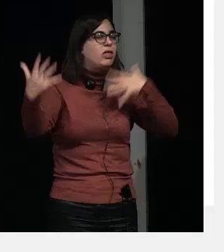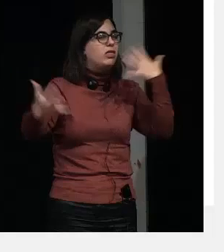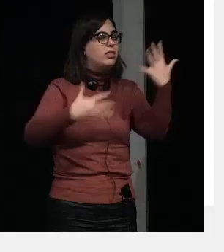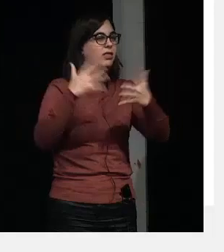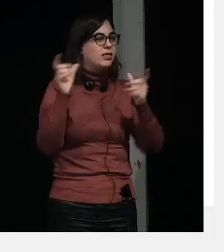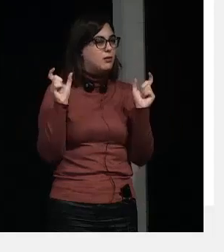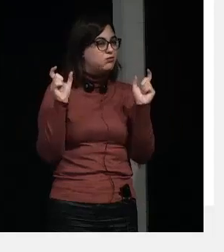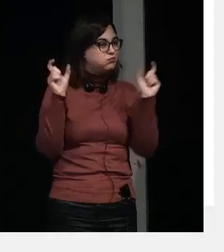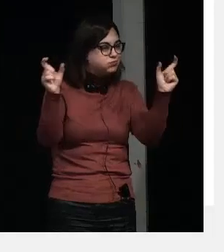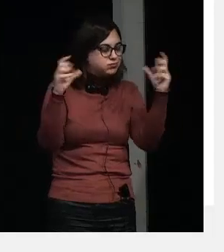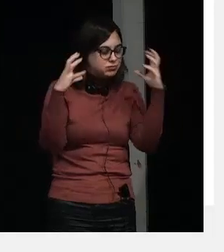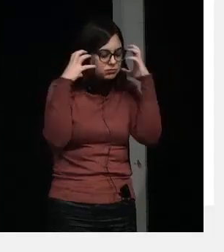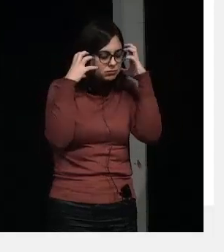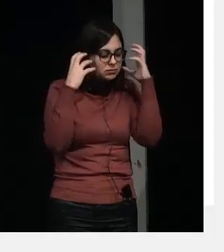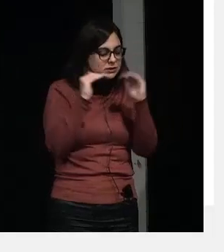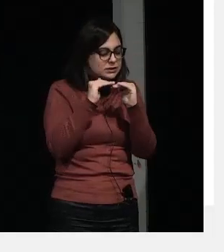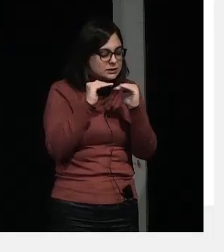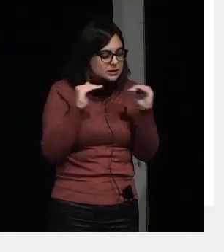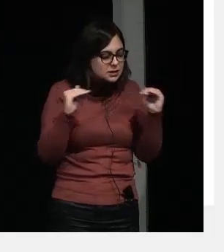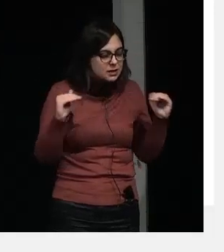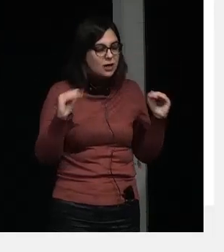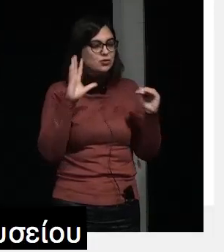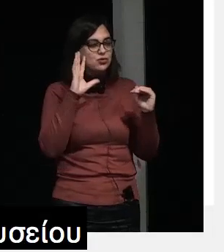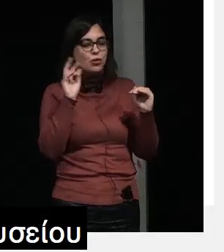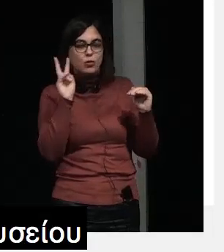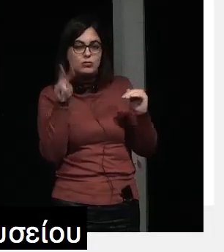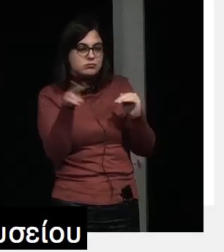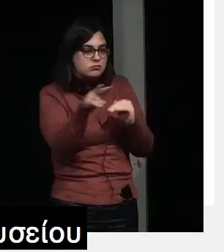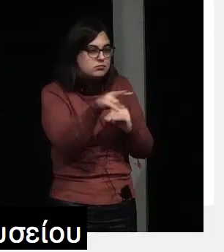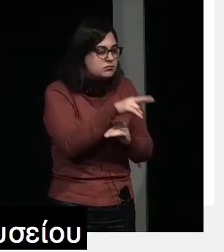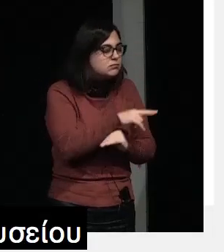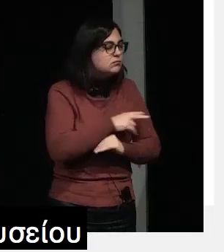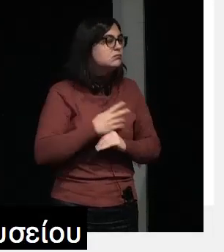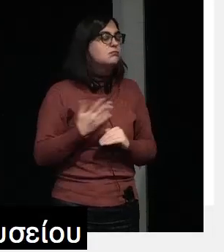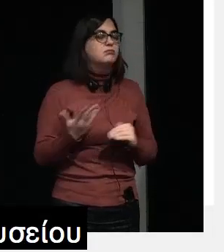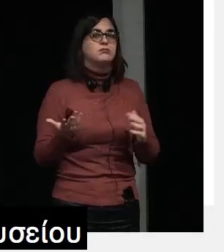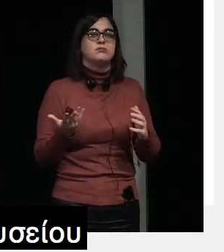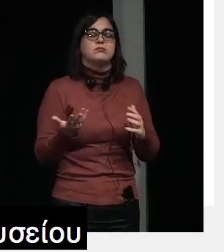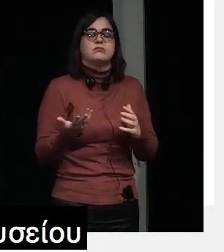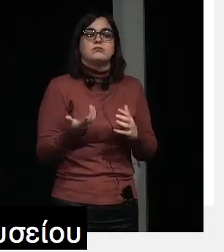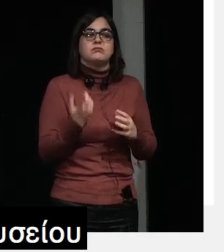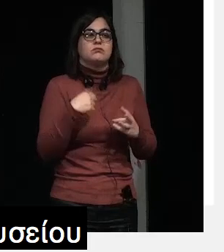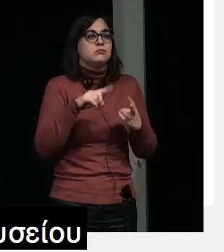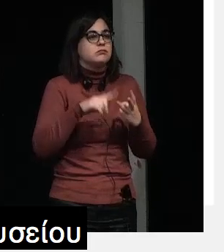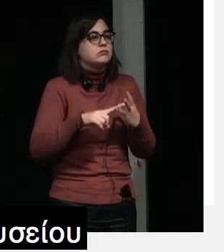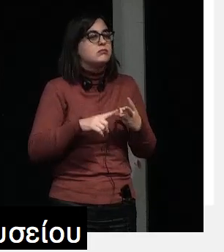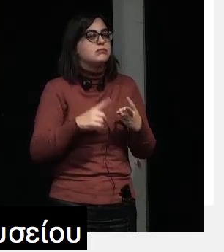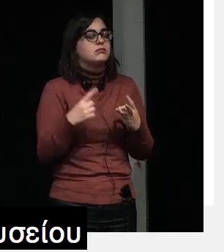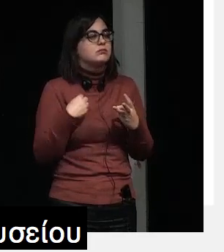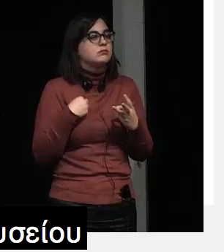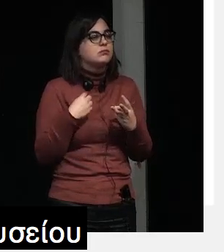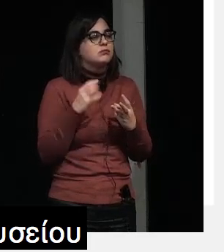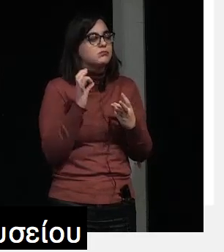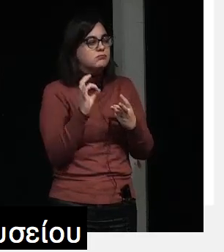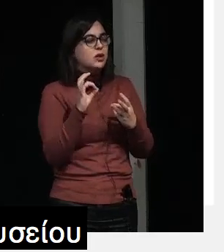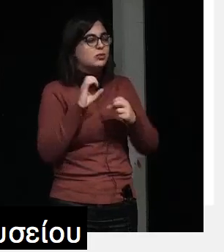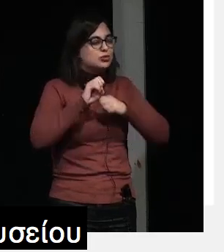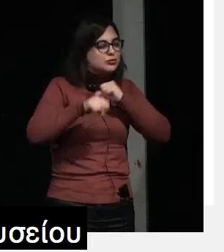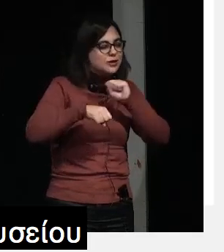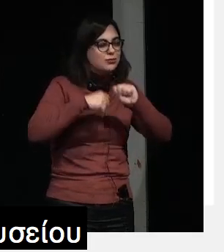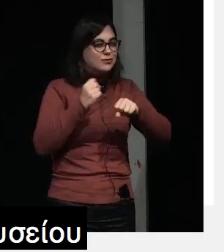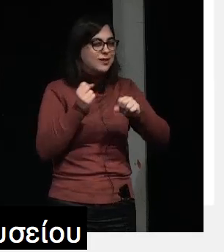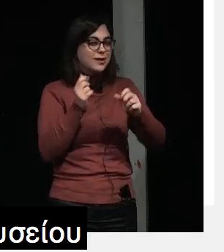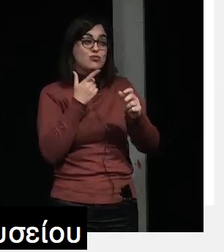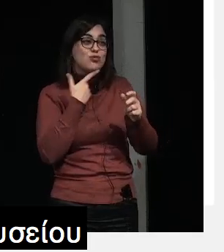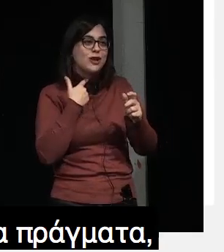without listening to all the distraction and the sounds. And then one of the things I'm really interested in experimenting with